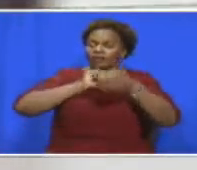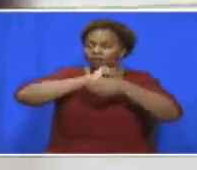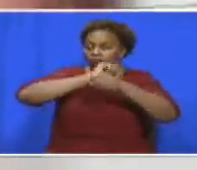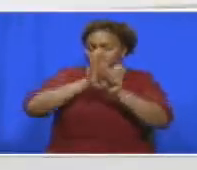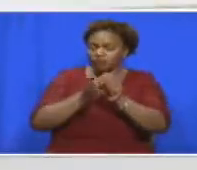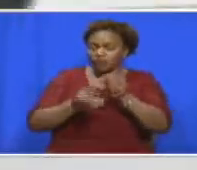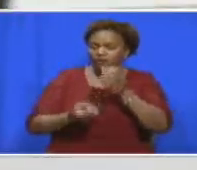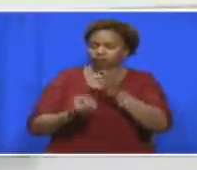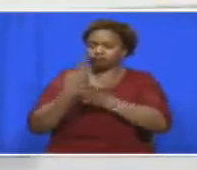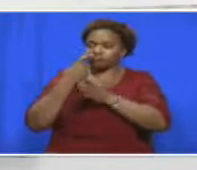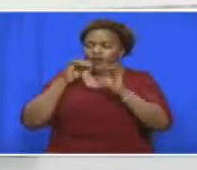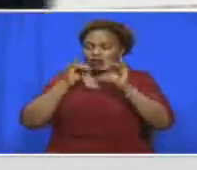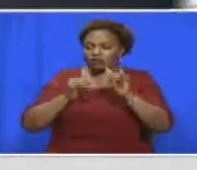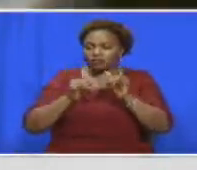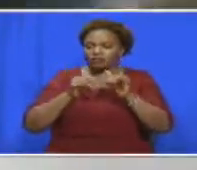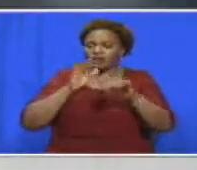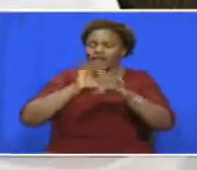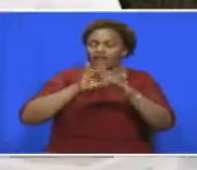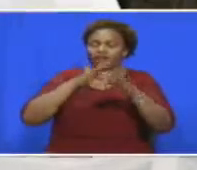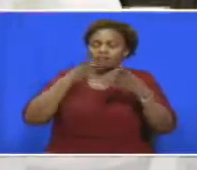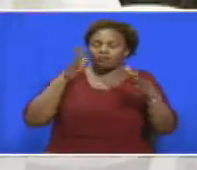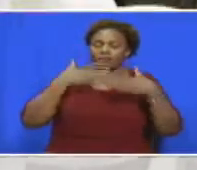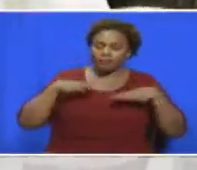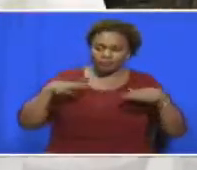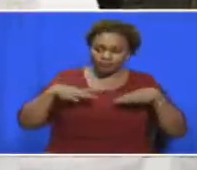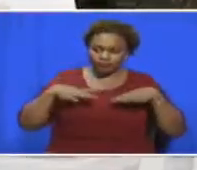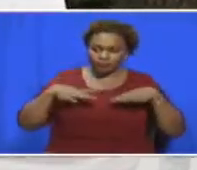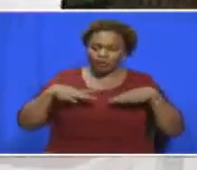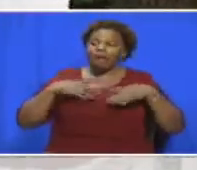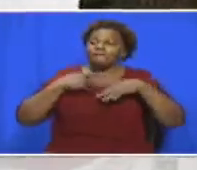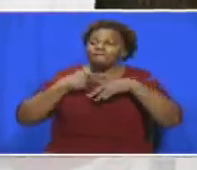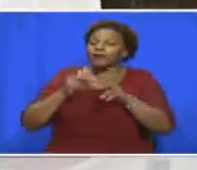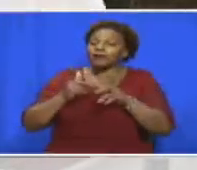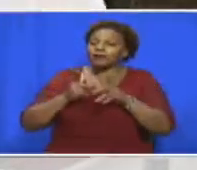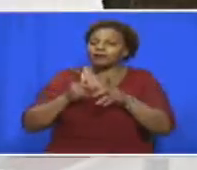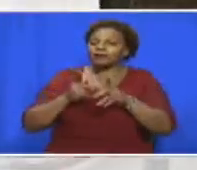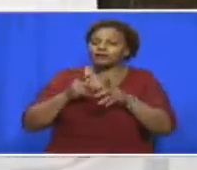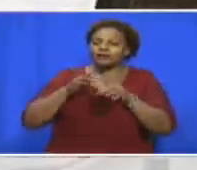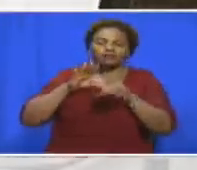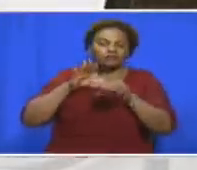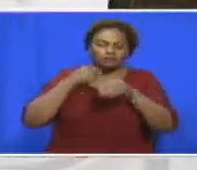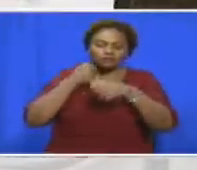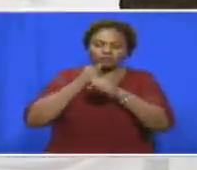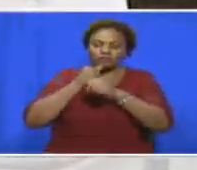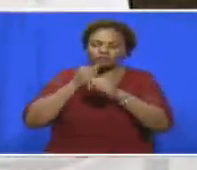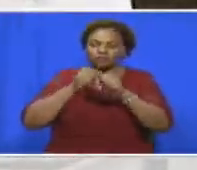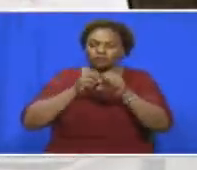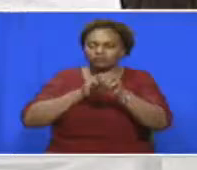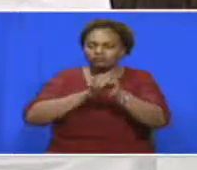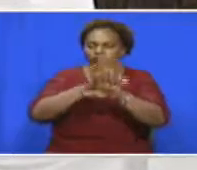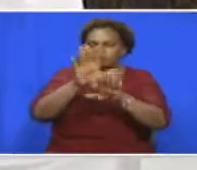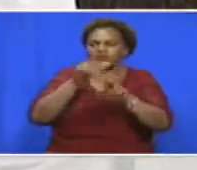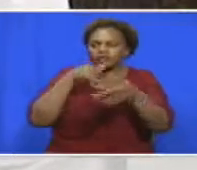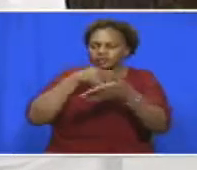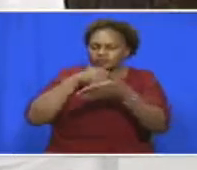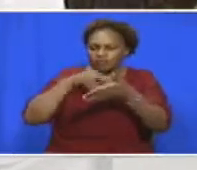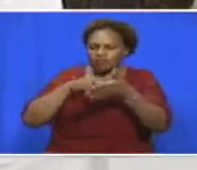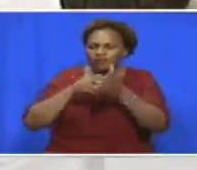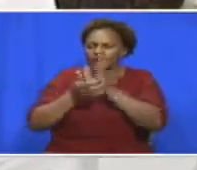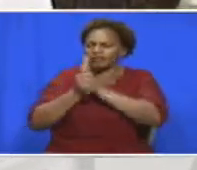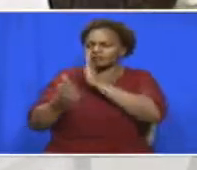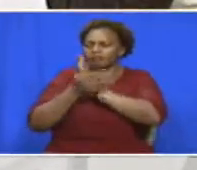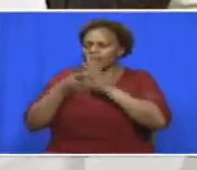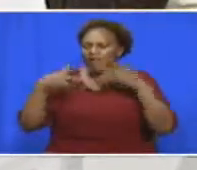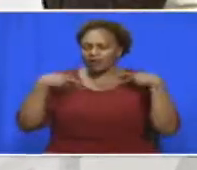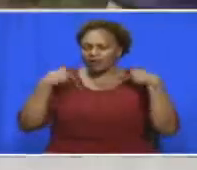thriving and is more likely to infect more people. However, in a bid to halt the transmissions, health experts are calling